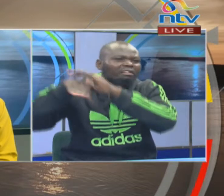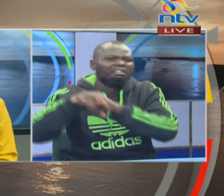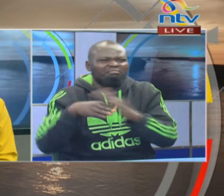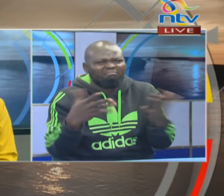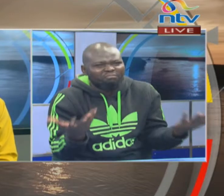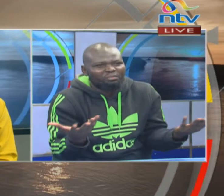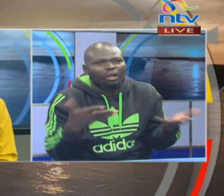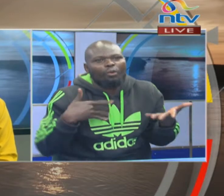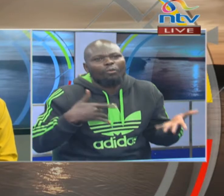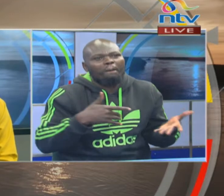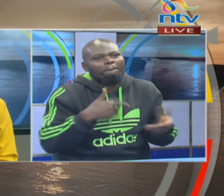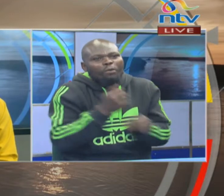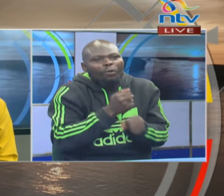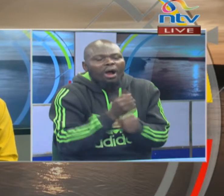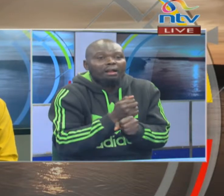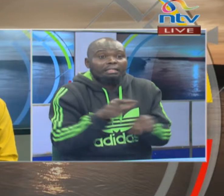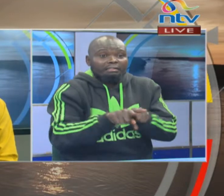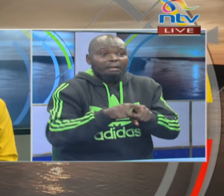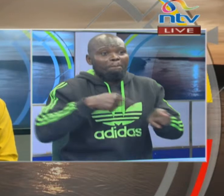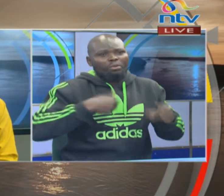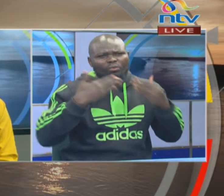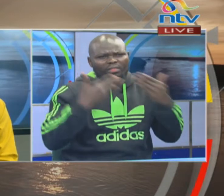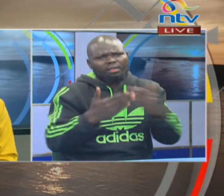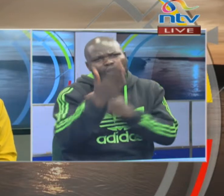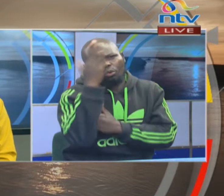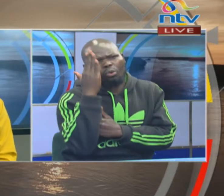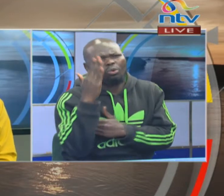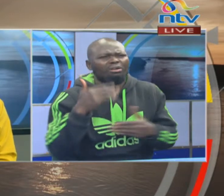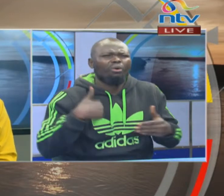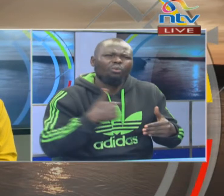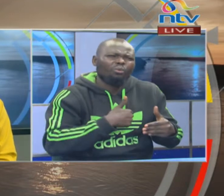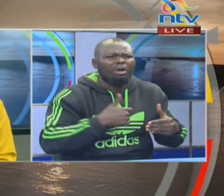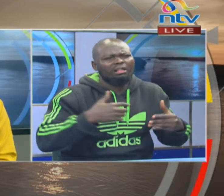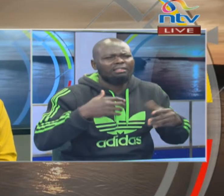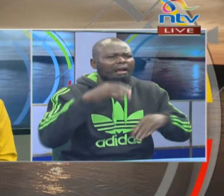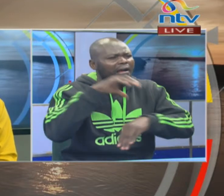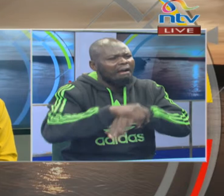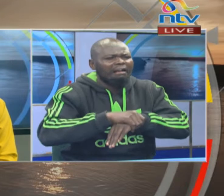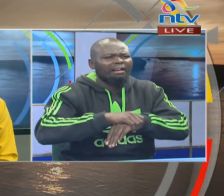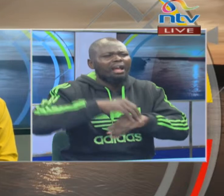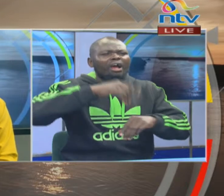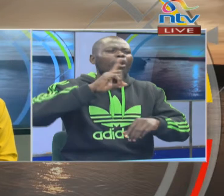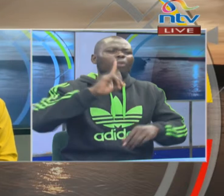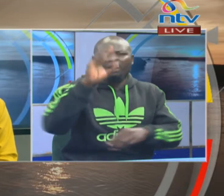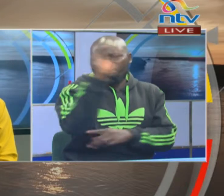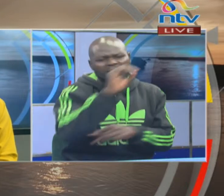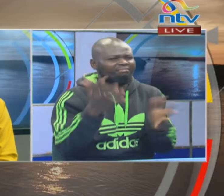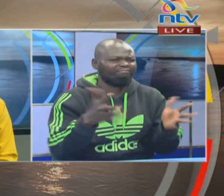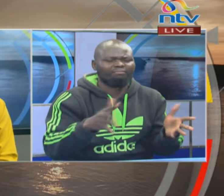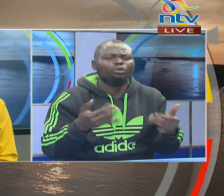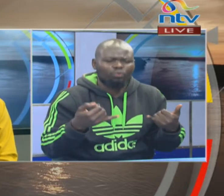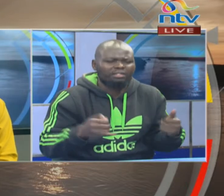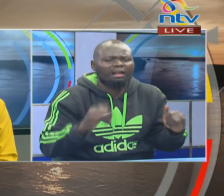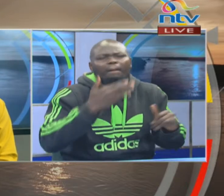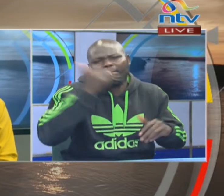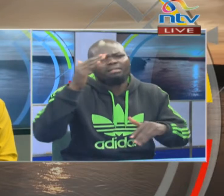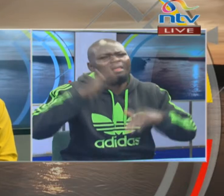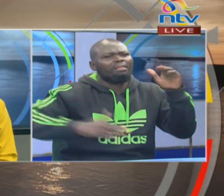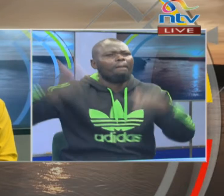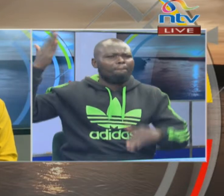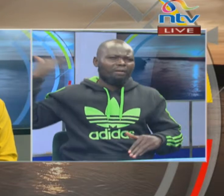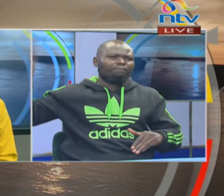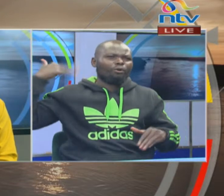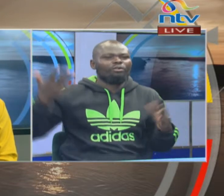of attitudes and people just seeing the disability, that is why we normally miss